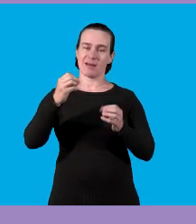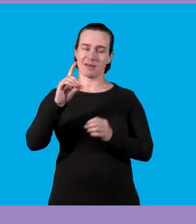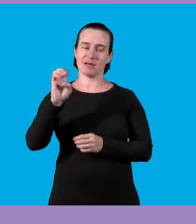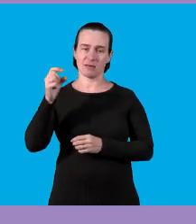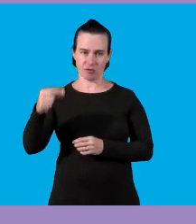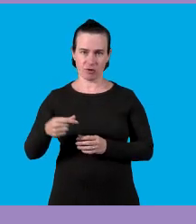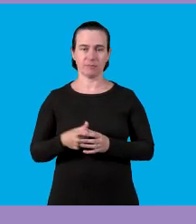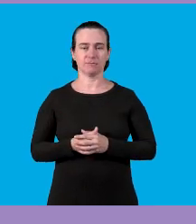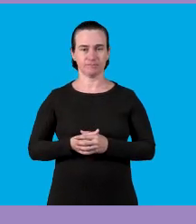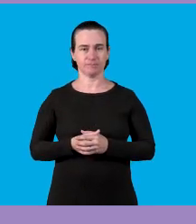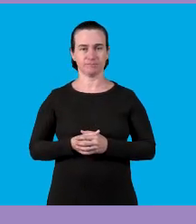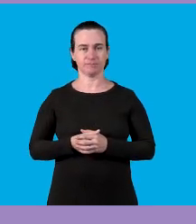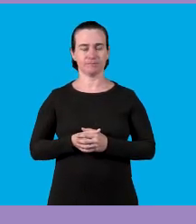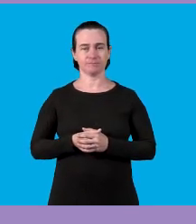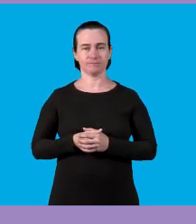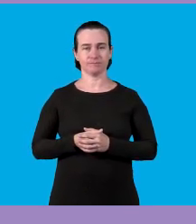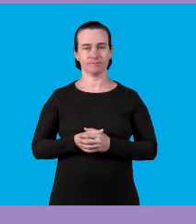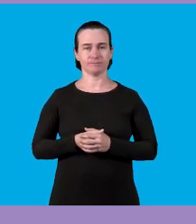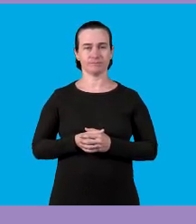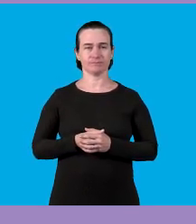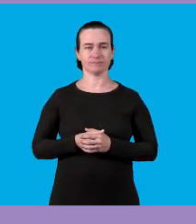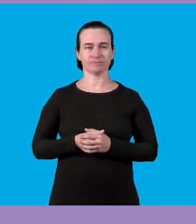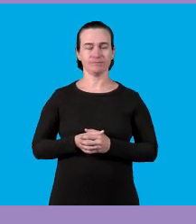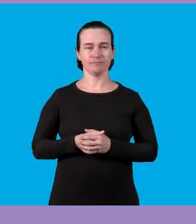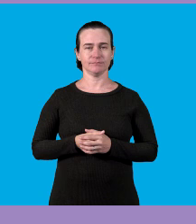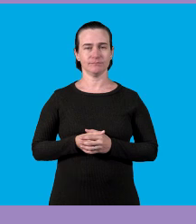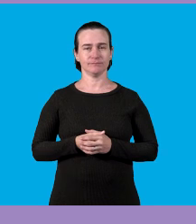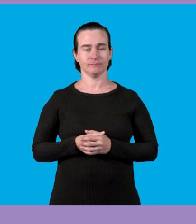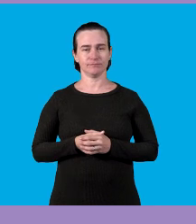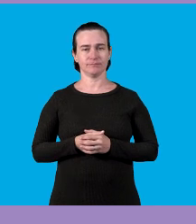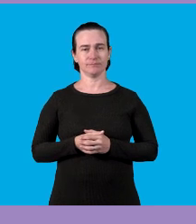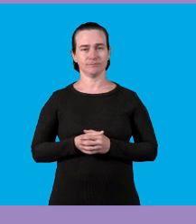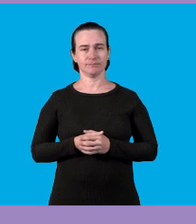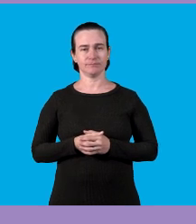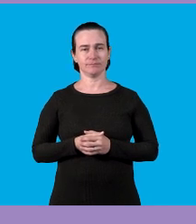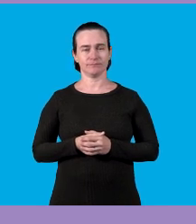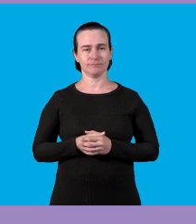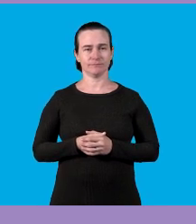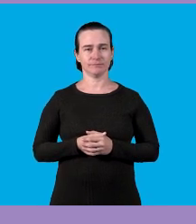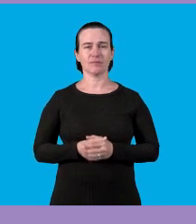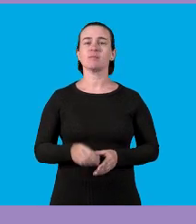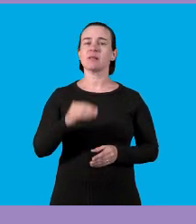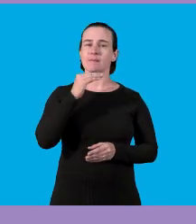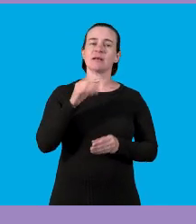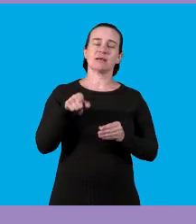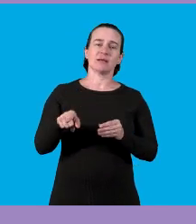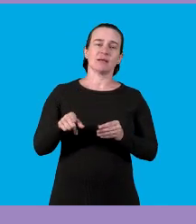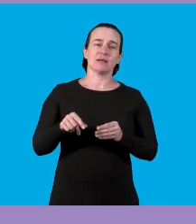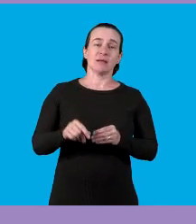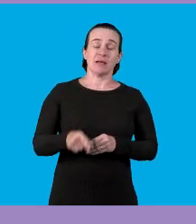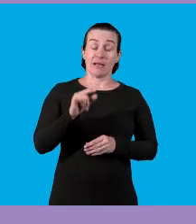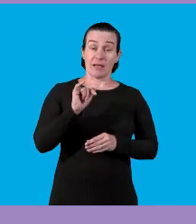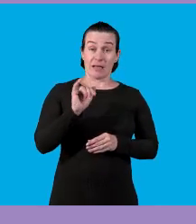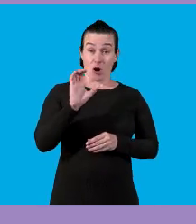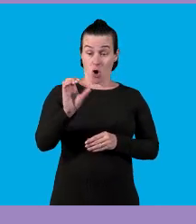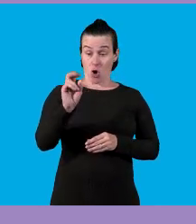is 174, and that makes that one 52 degrees. By angles, that means all these